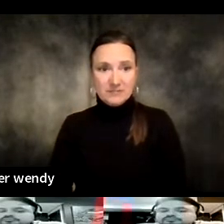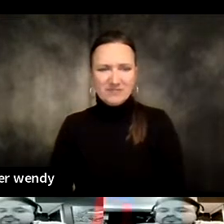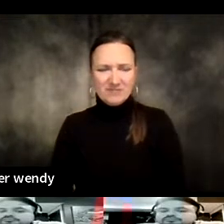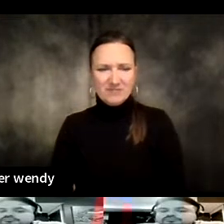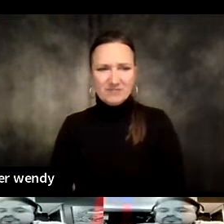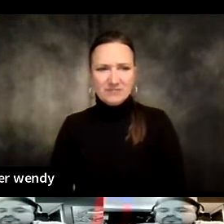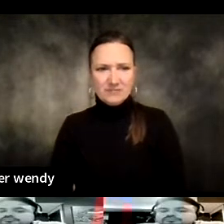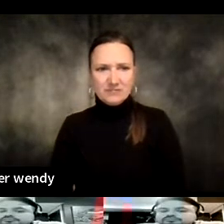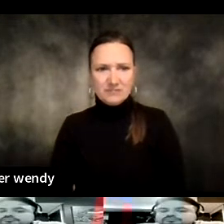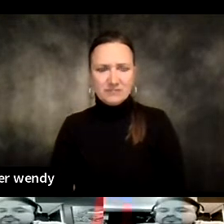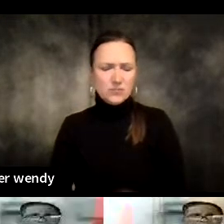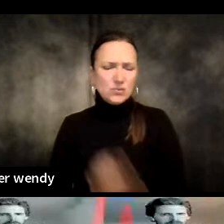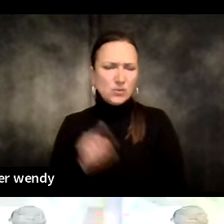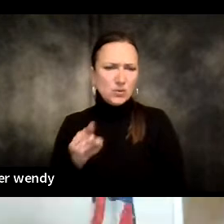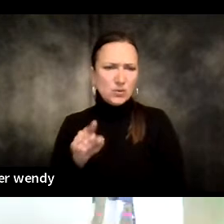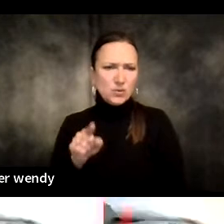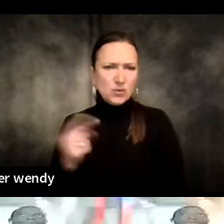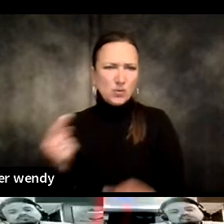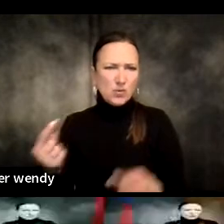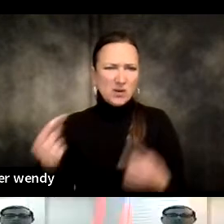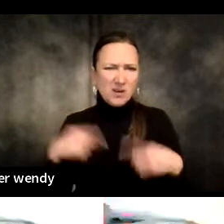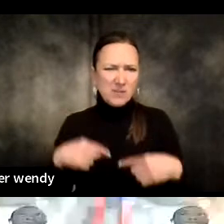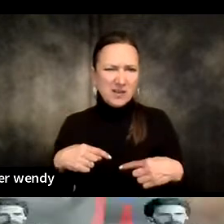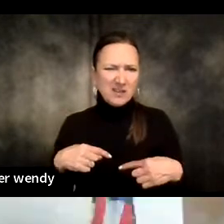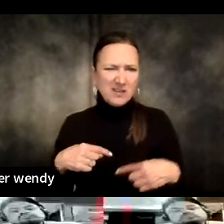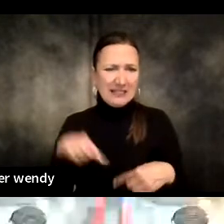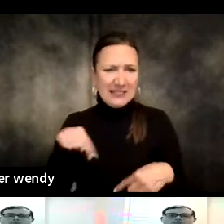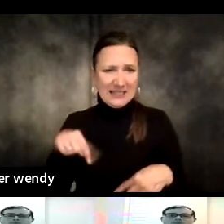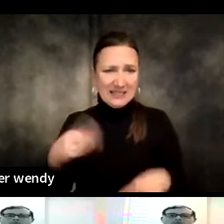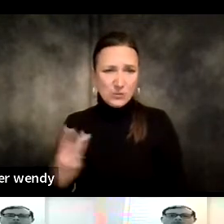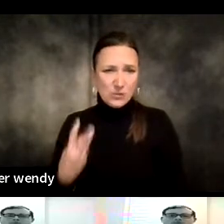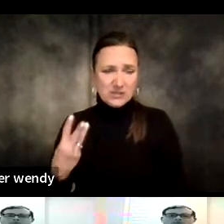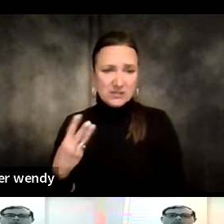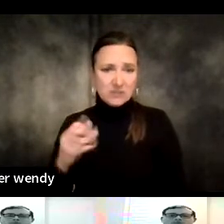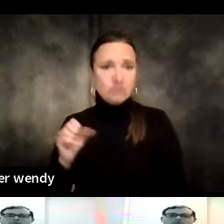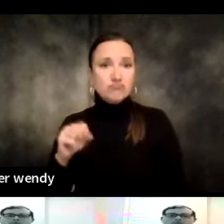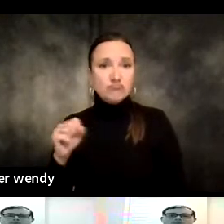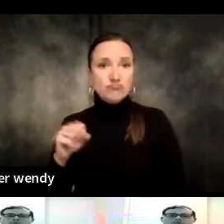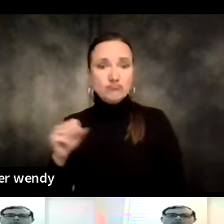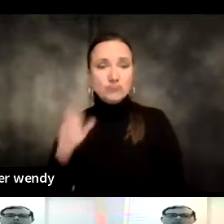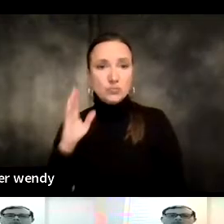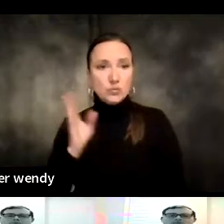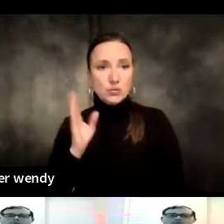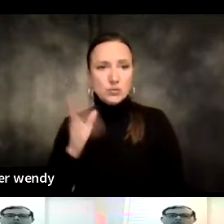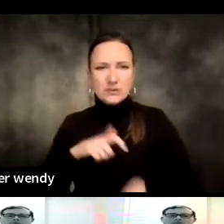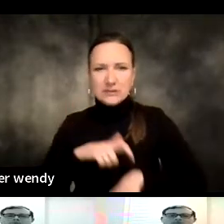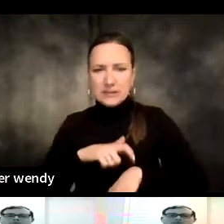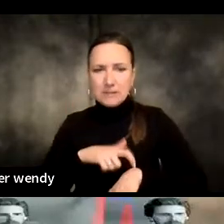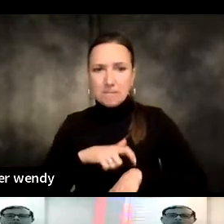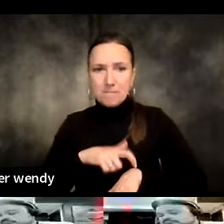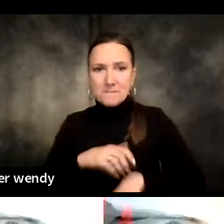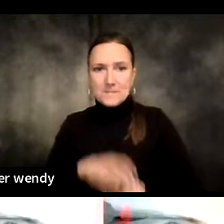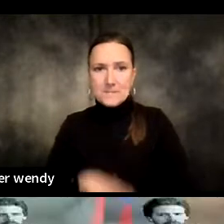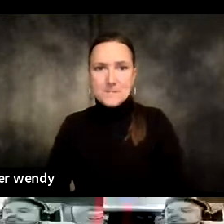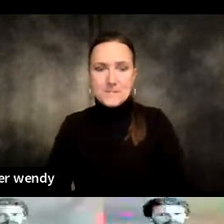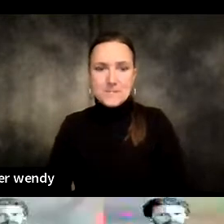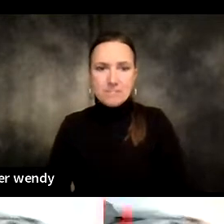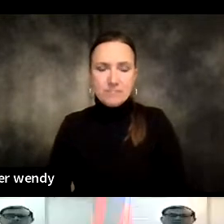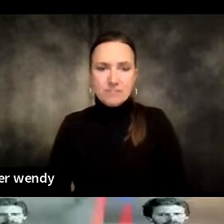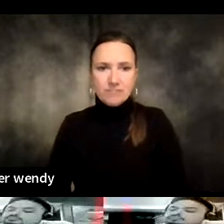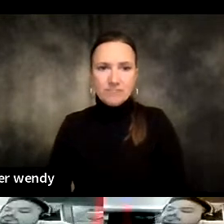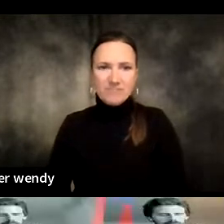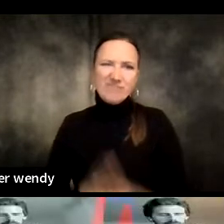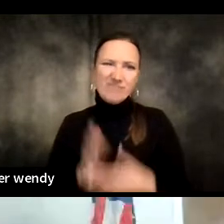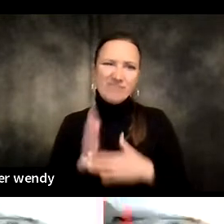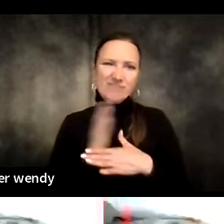You all are coming out this Wednesday? Yes, this Wednesday will be out. At what time? It'll be